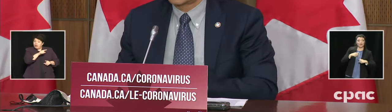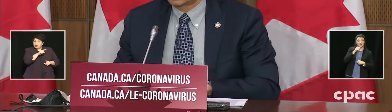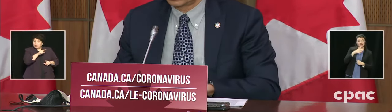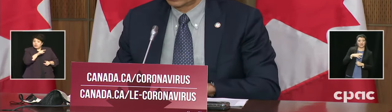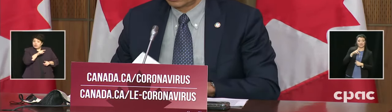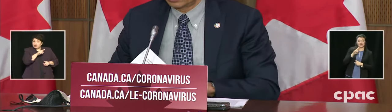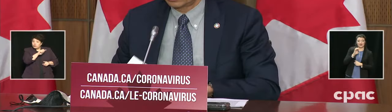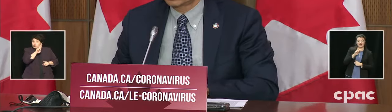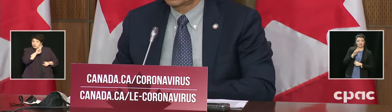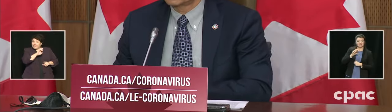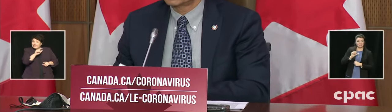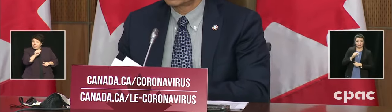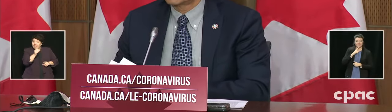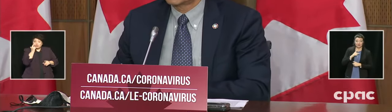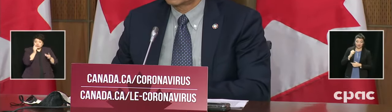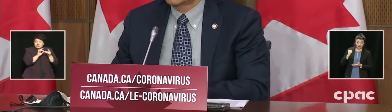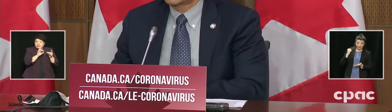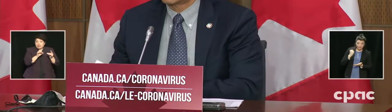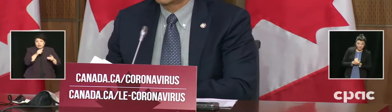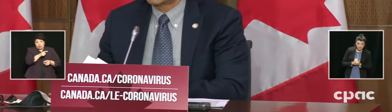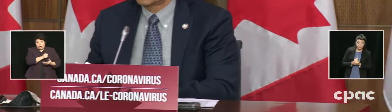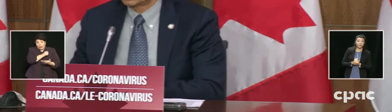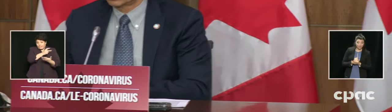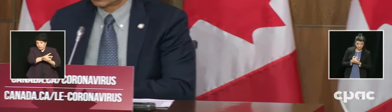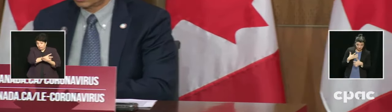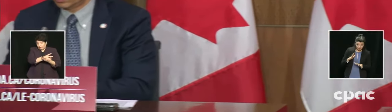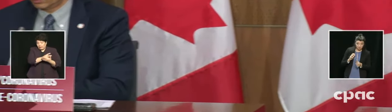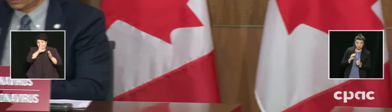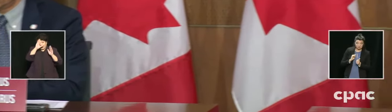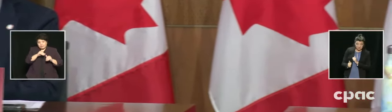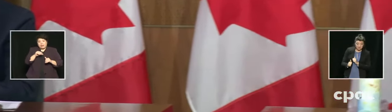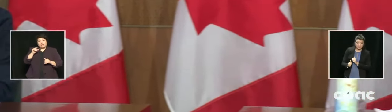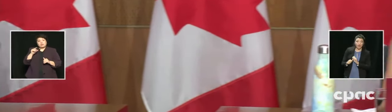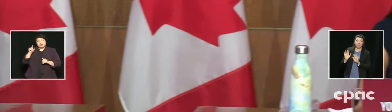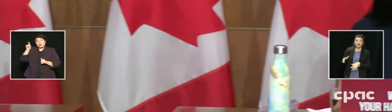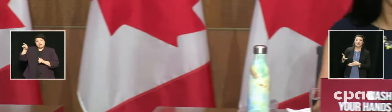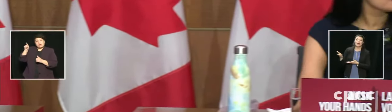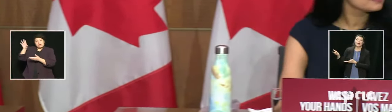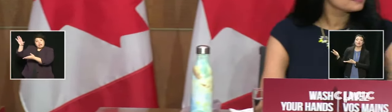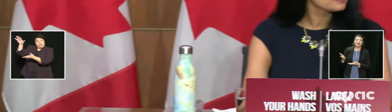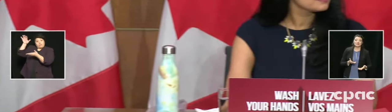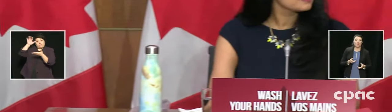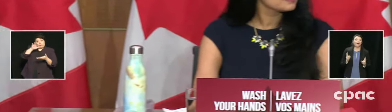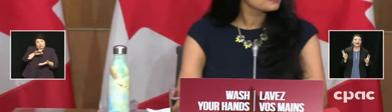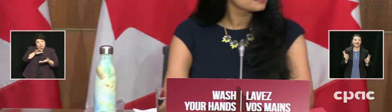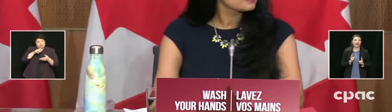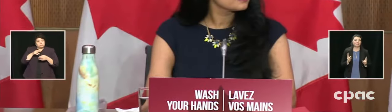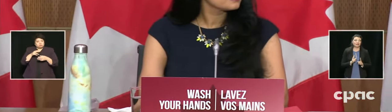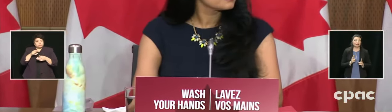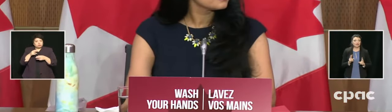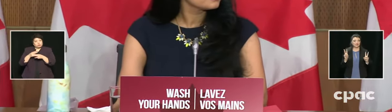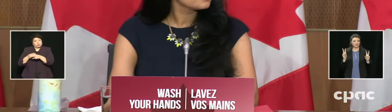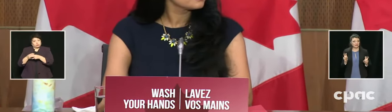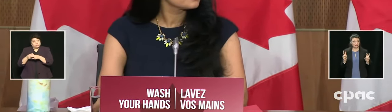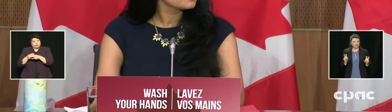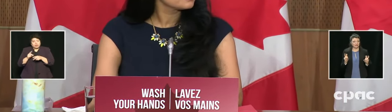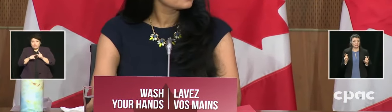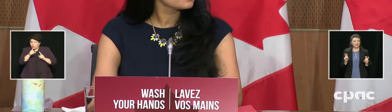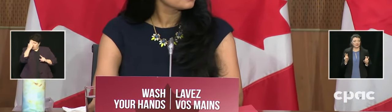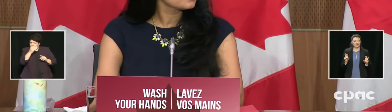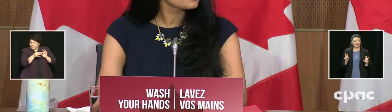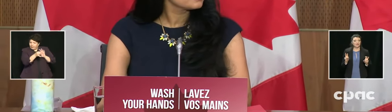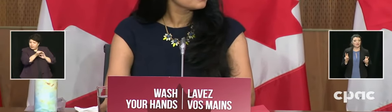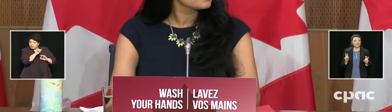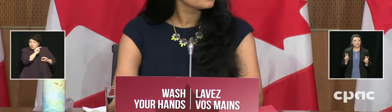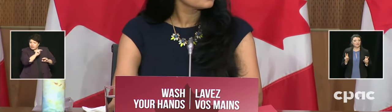she's expecting deliveries very quickly. Why then is everything looking towards January, February,